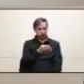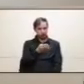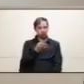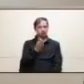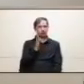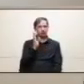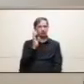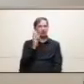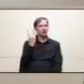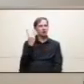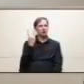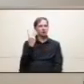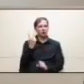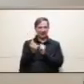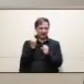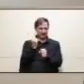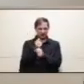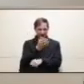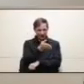months.